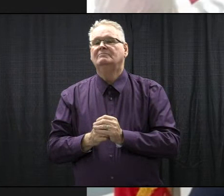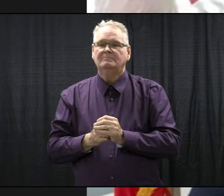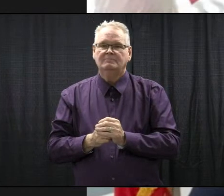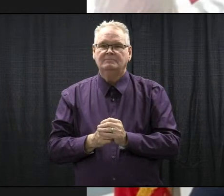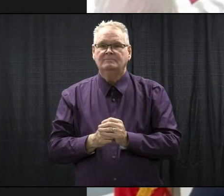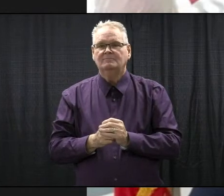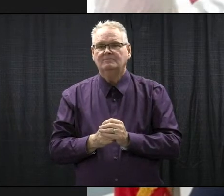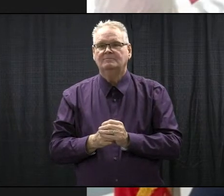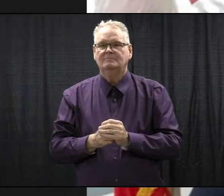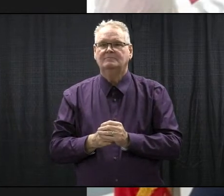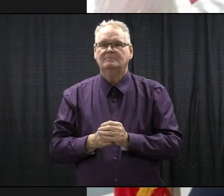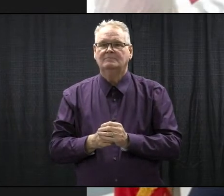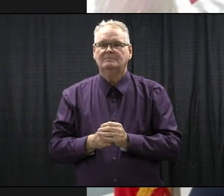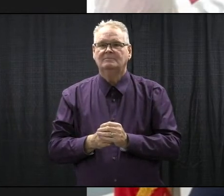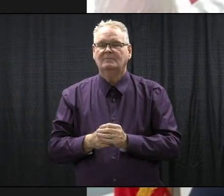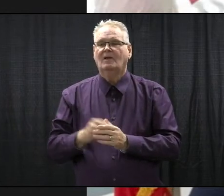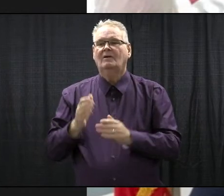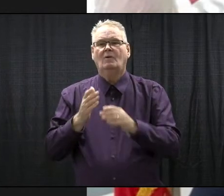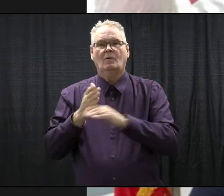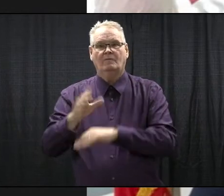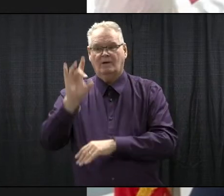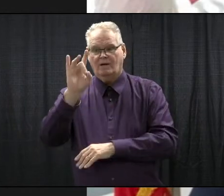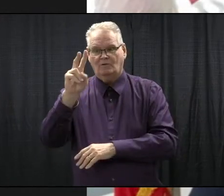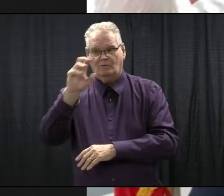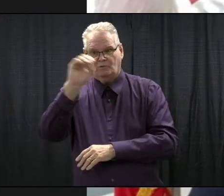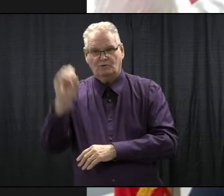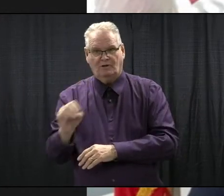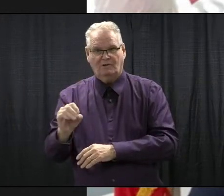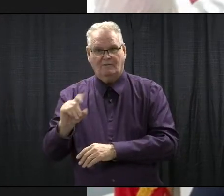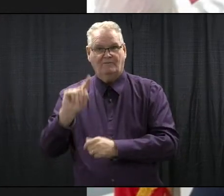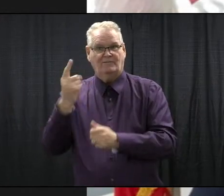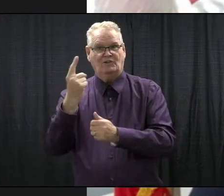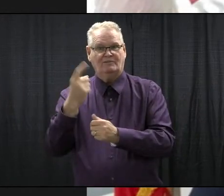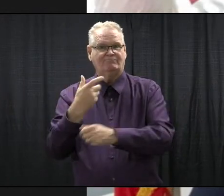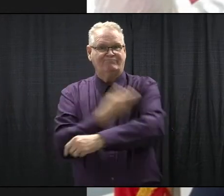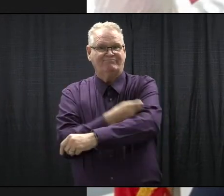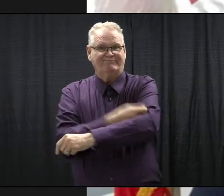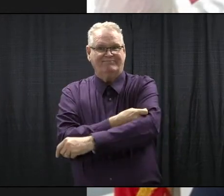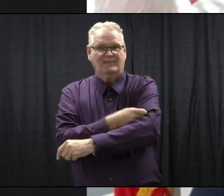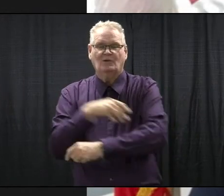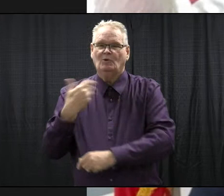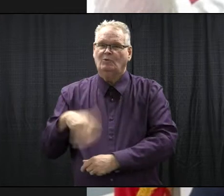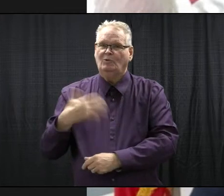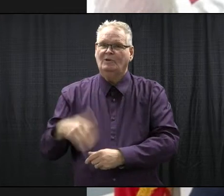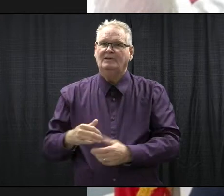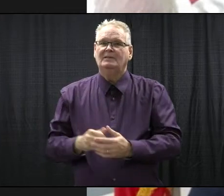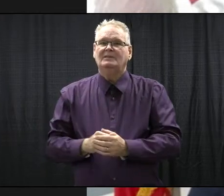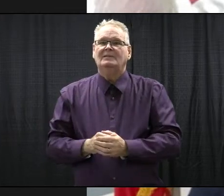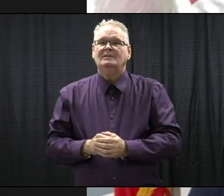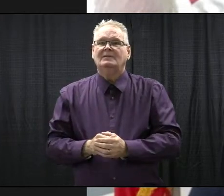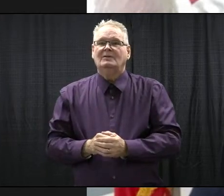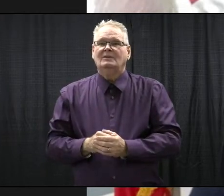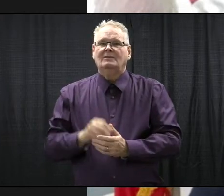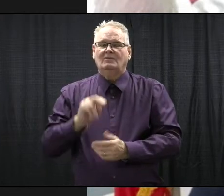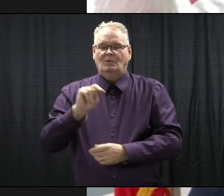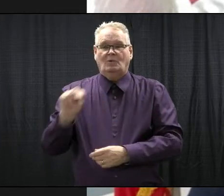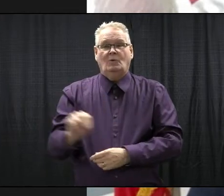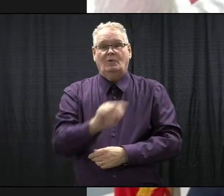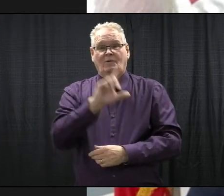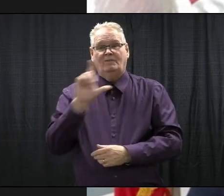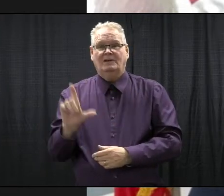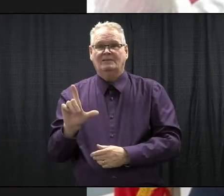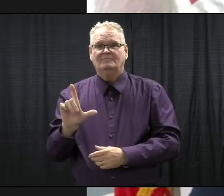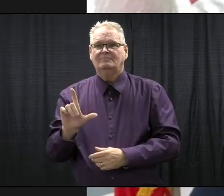dose and over 43% now with second dose. Newfoundland and Labrador, we are moving in the right